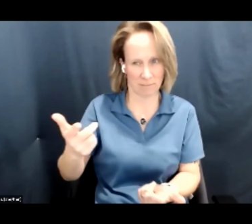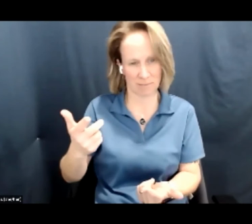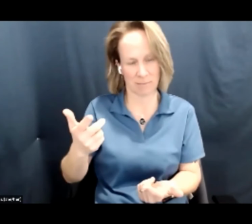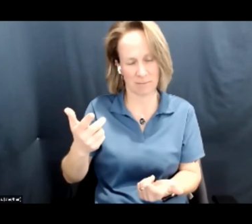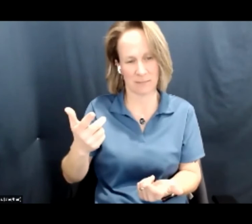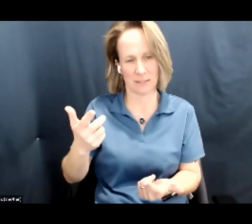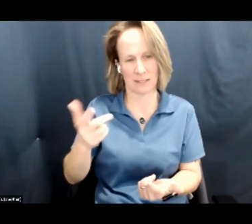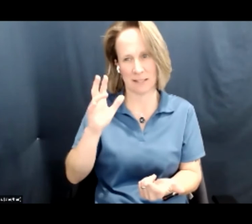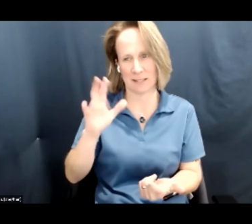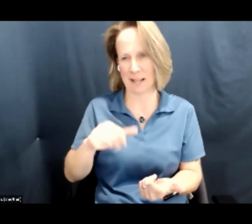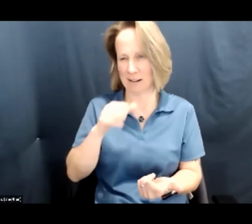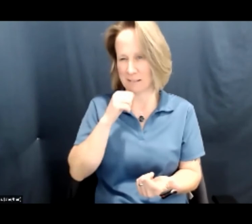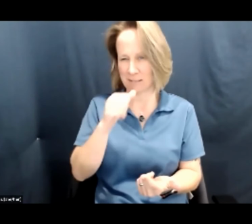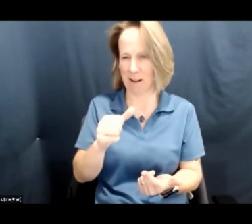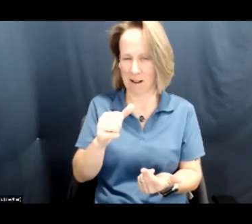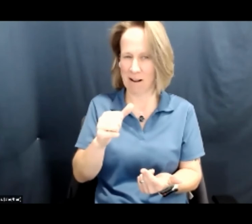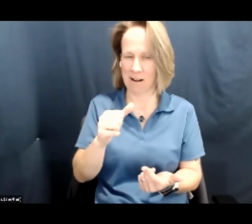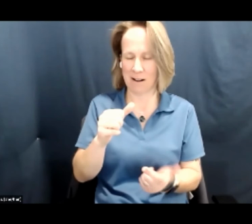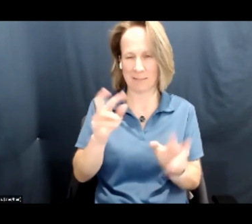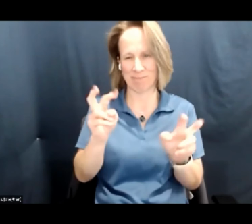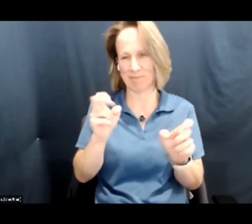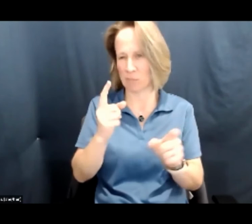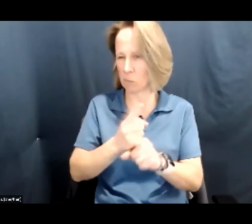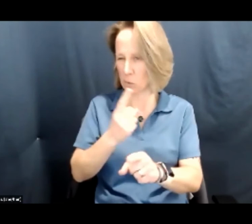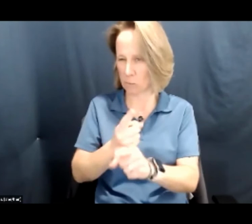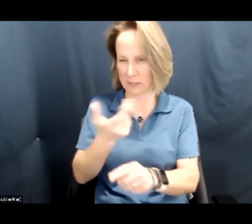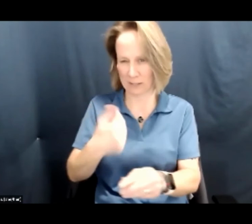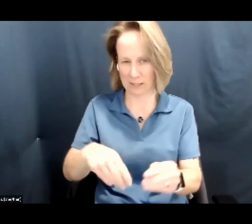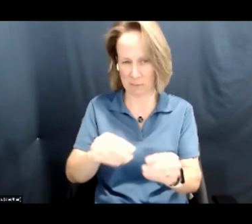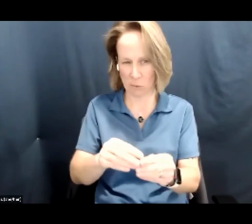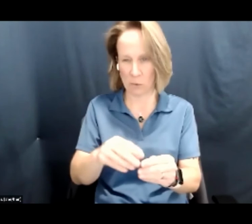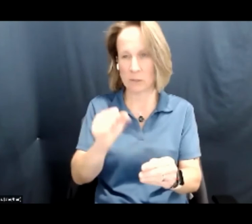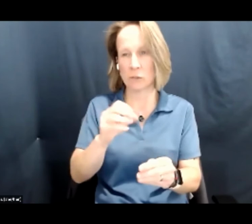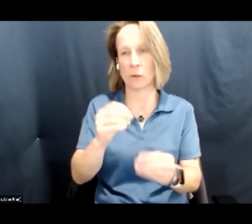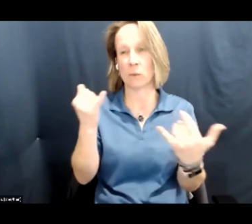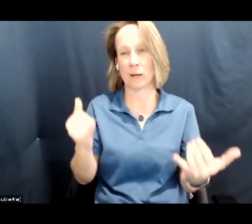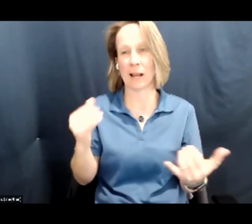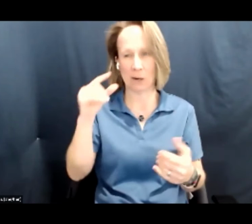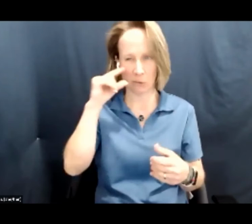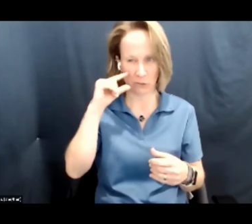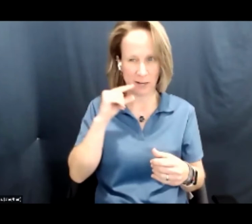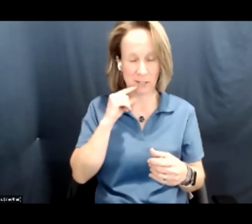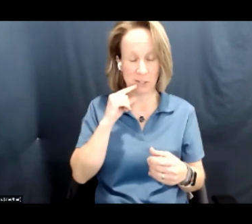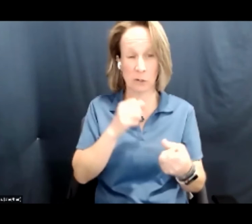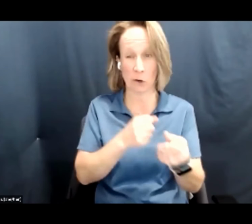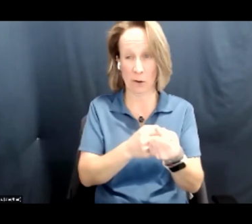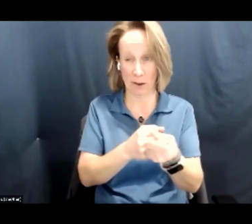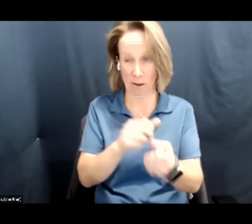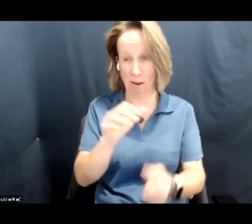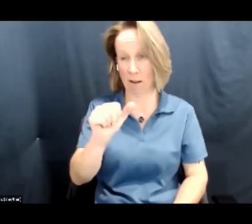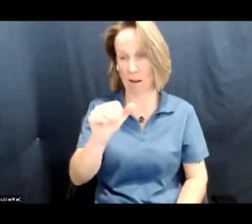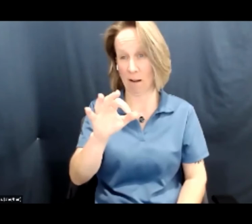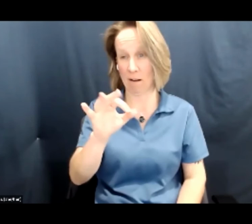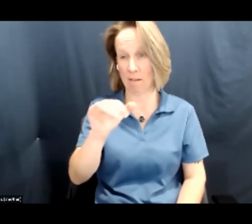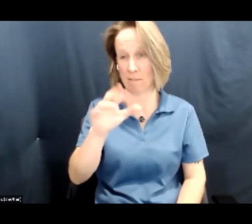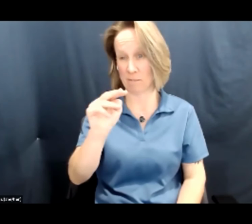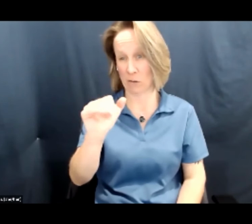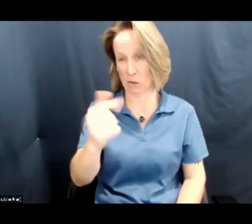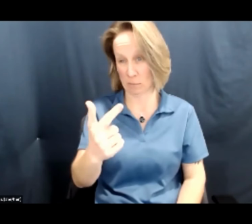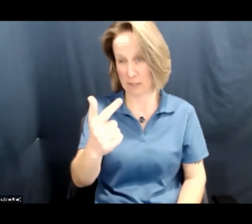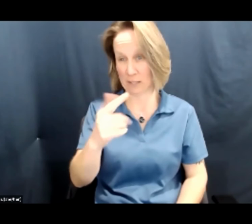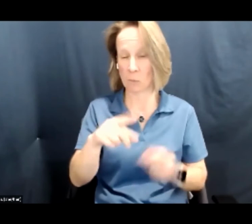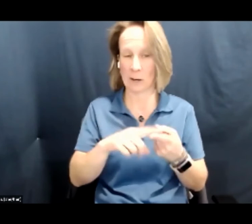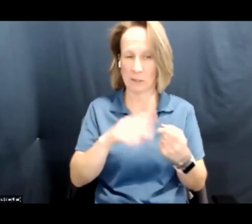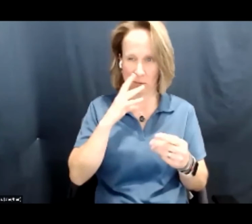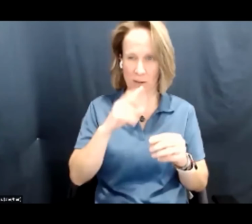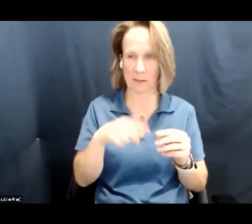longer considered appropriate to use. So gender affirming is the appropriate term to use when we're talking about things related to